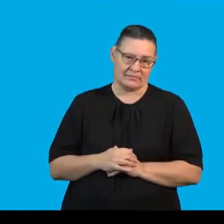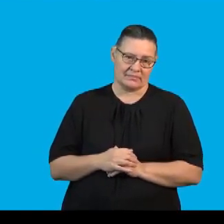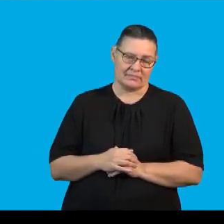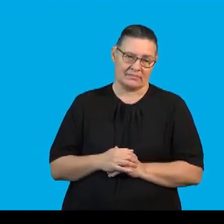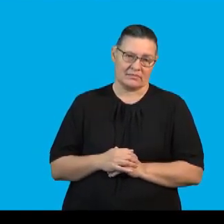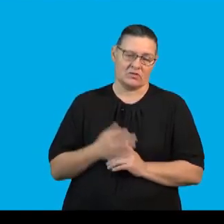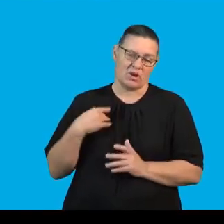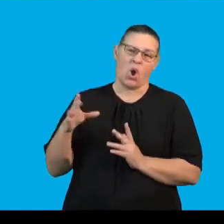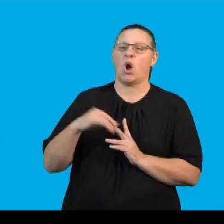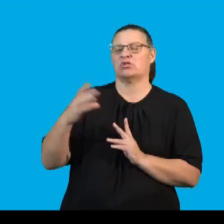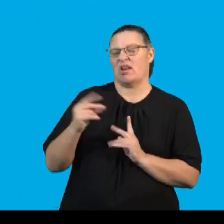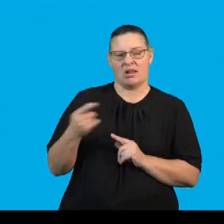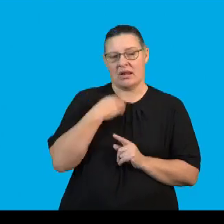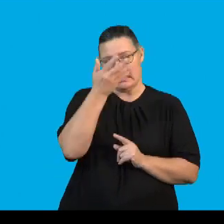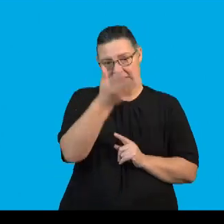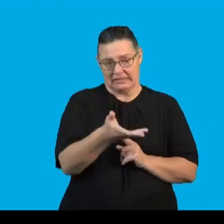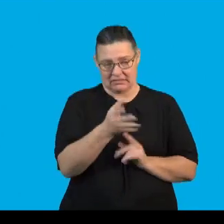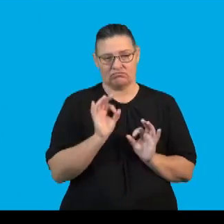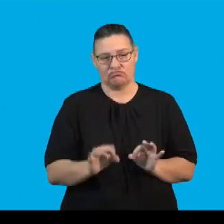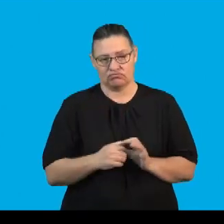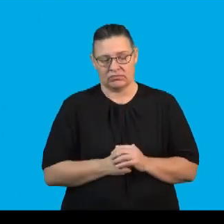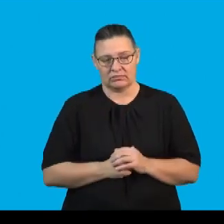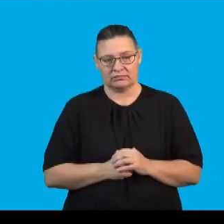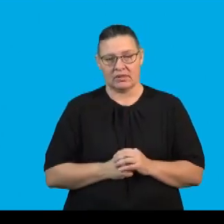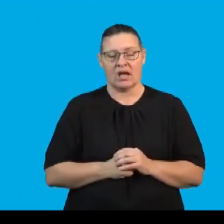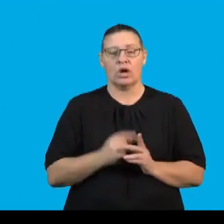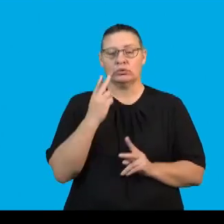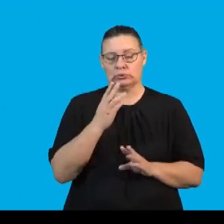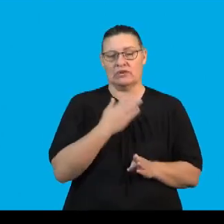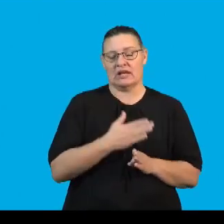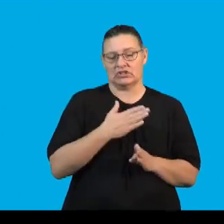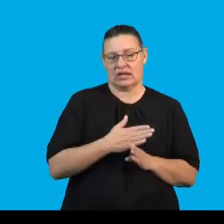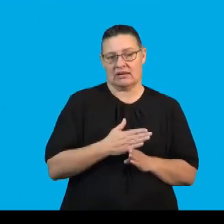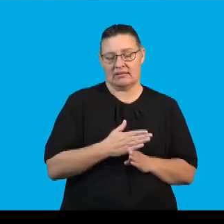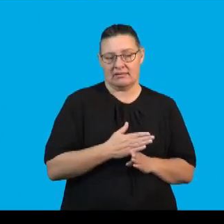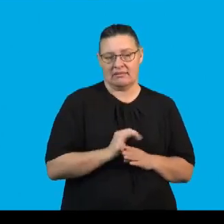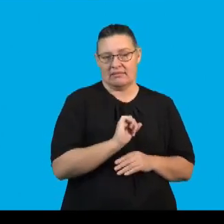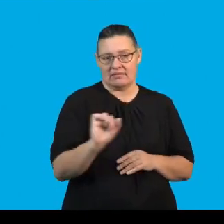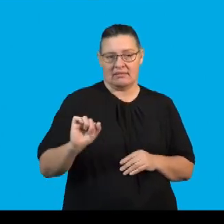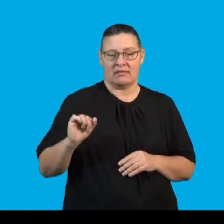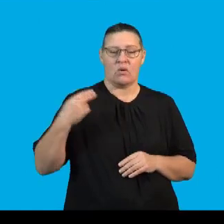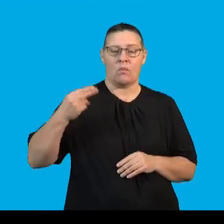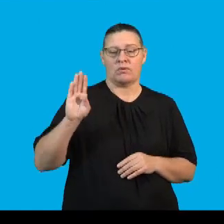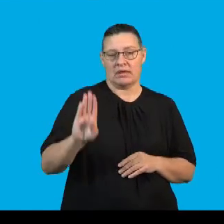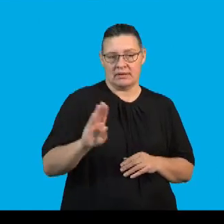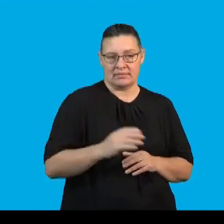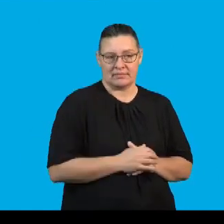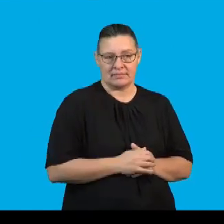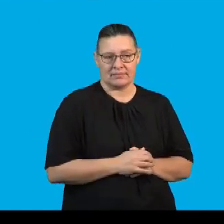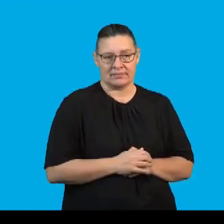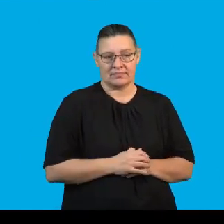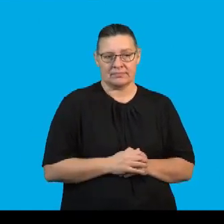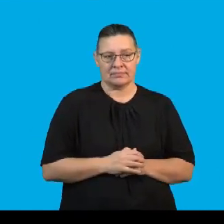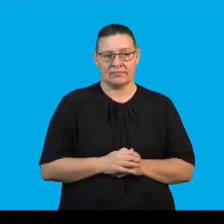it was an optional answer I was giving you. So we are good to go. So these are the two functions of hormone B.